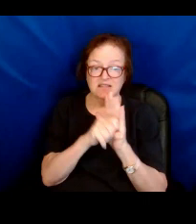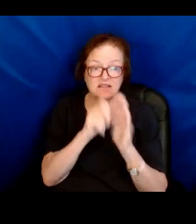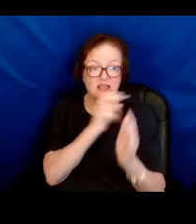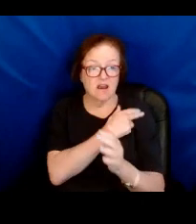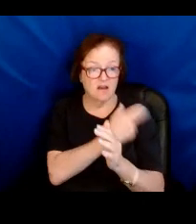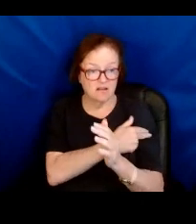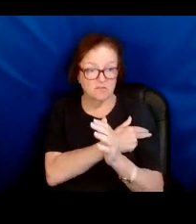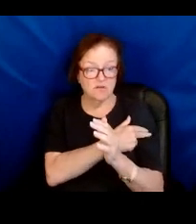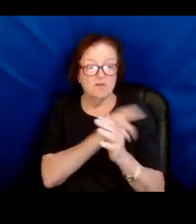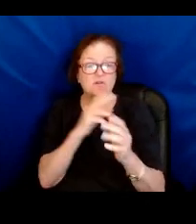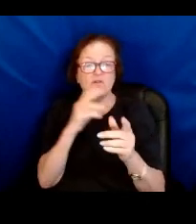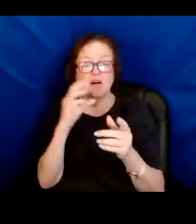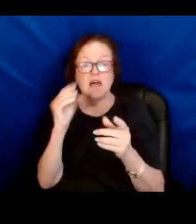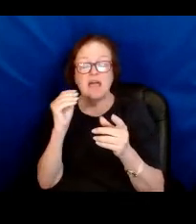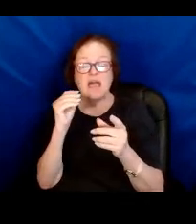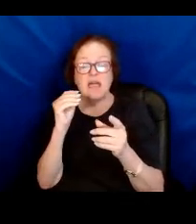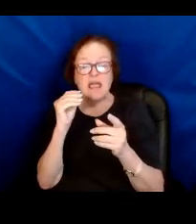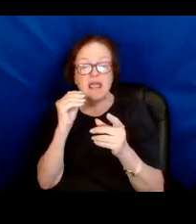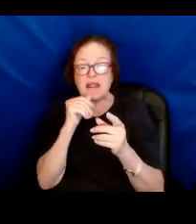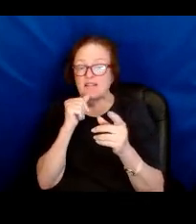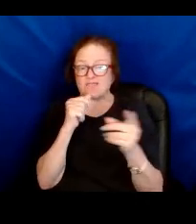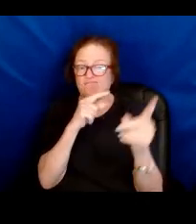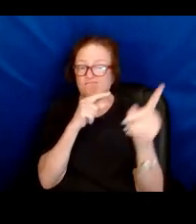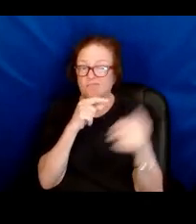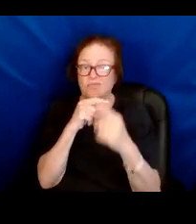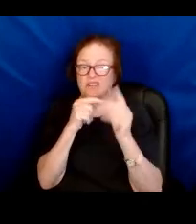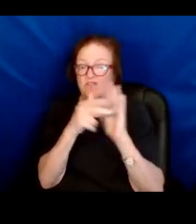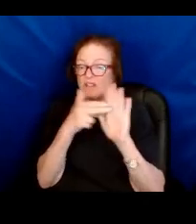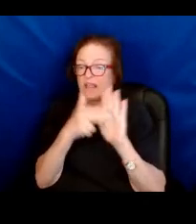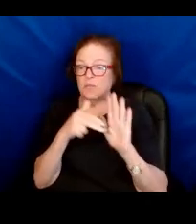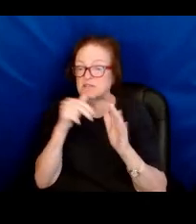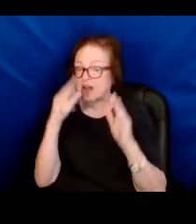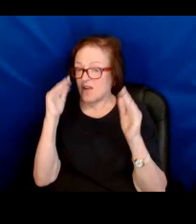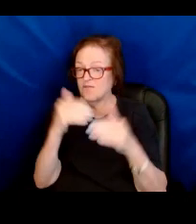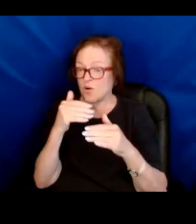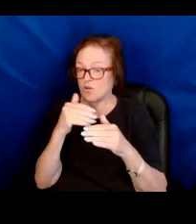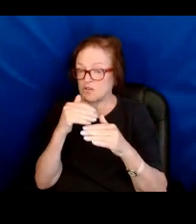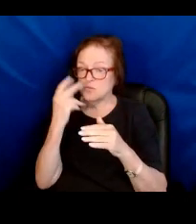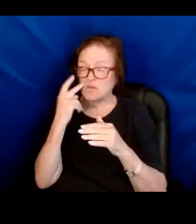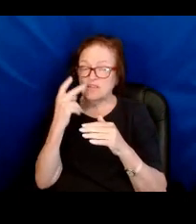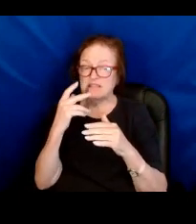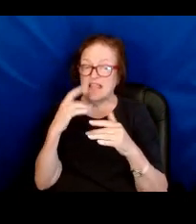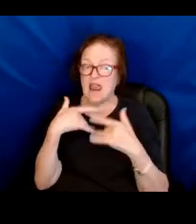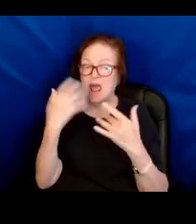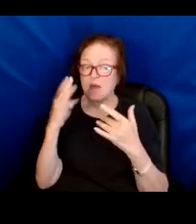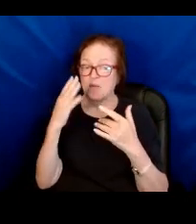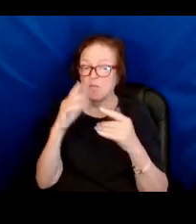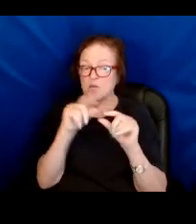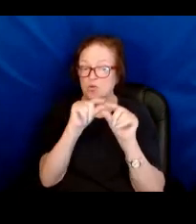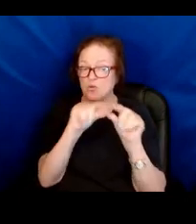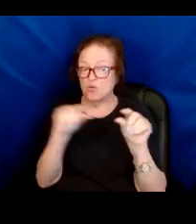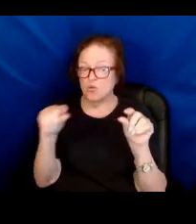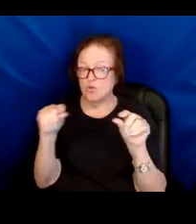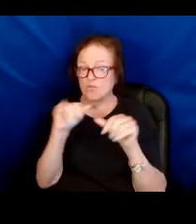really are no longer a focus of treatment in state hospitals, we see the light blue line at the bottom are the